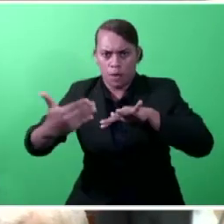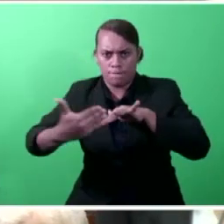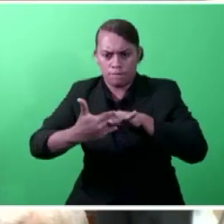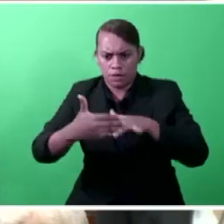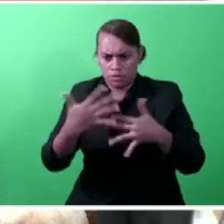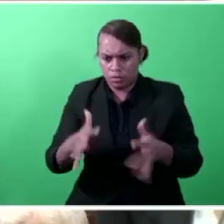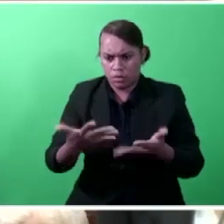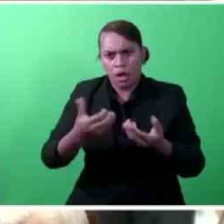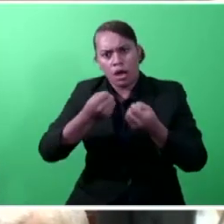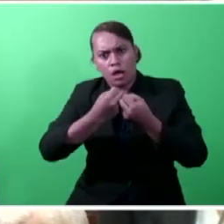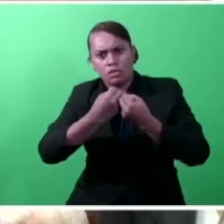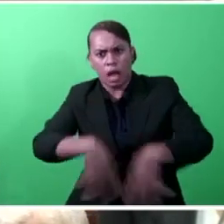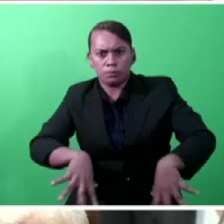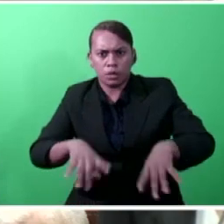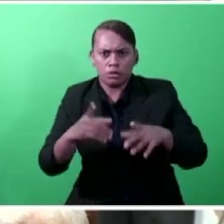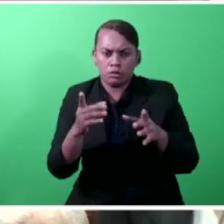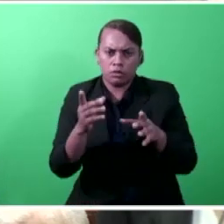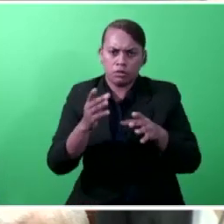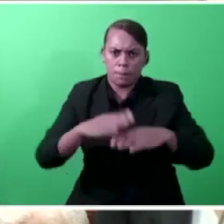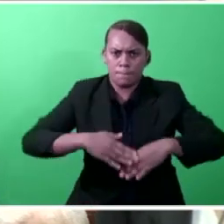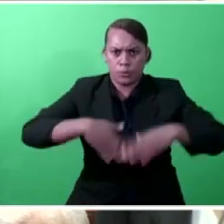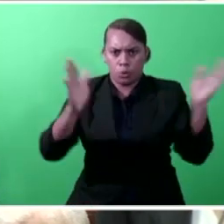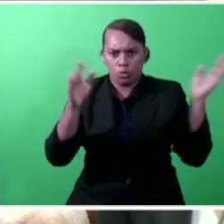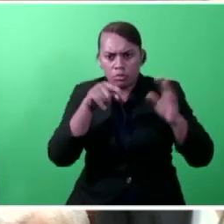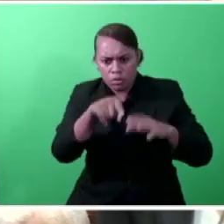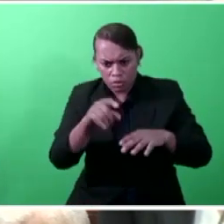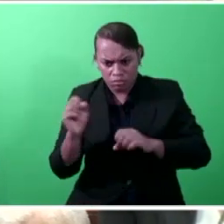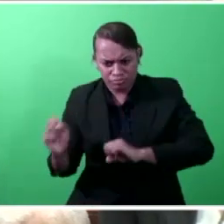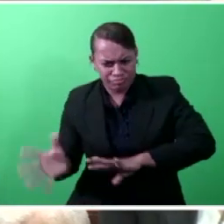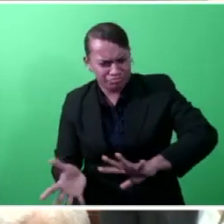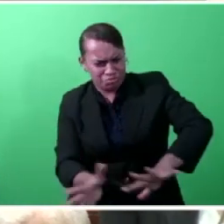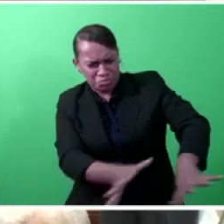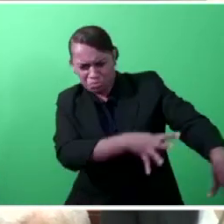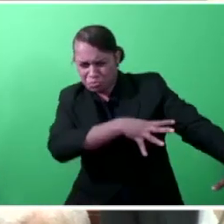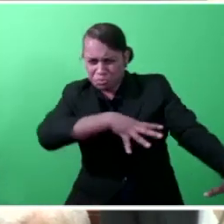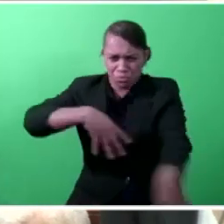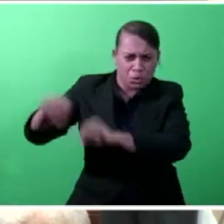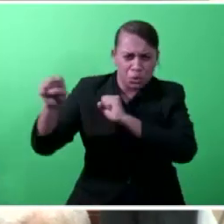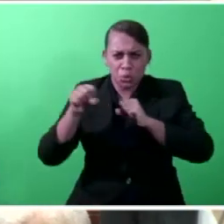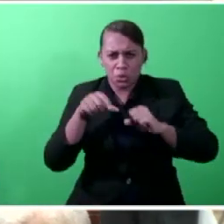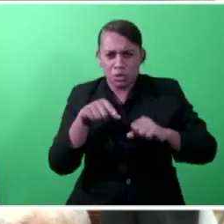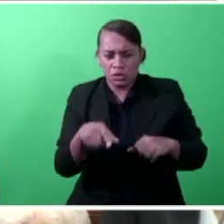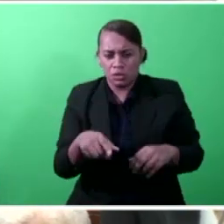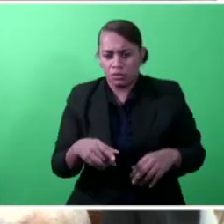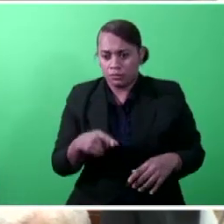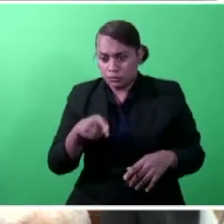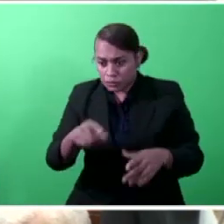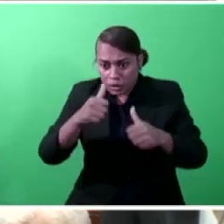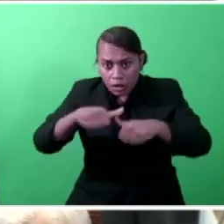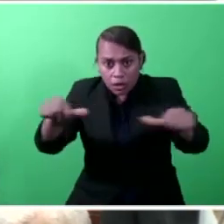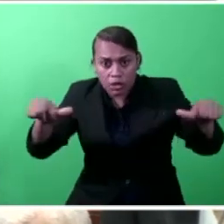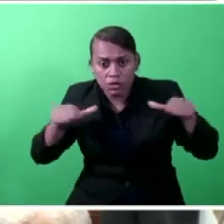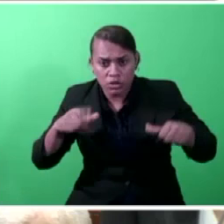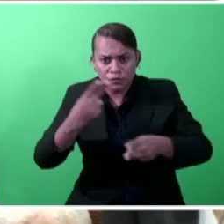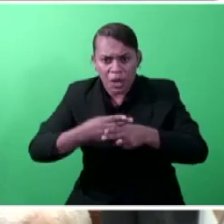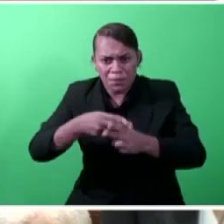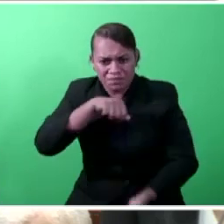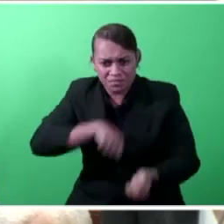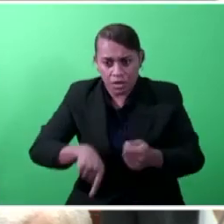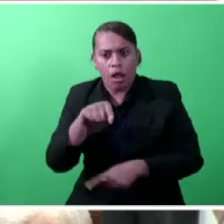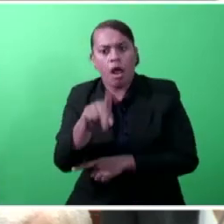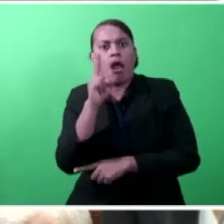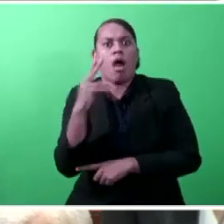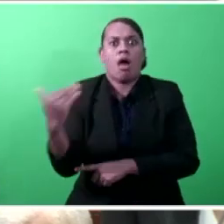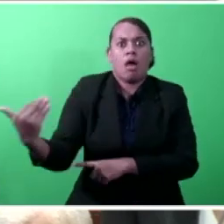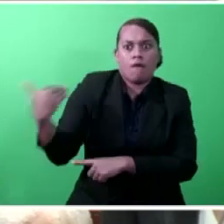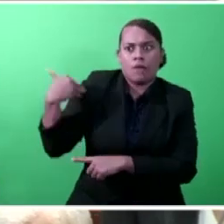waves that resulted in the partial washout of the jetty causeway. The agriculture sector was again severely affected, with